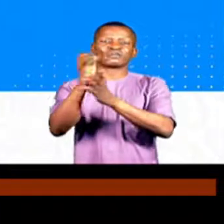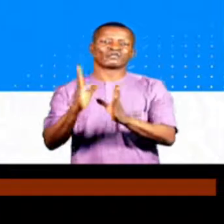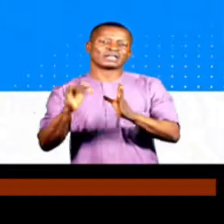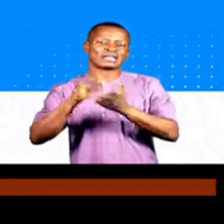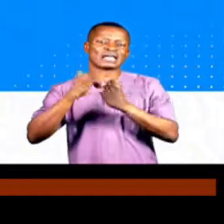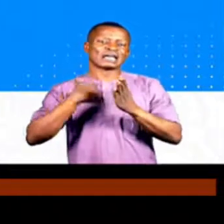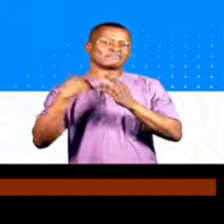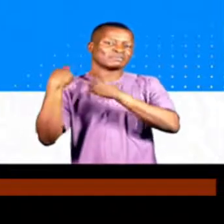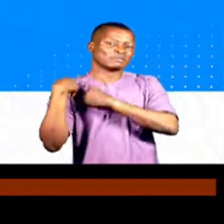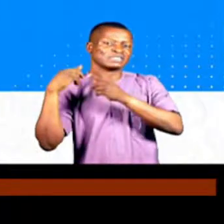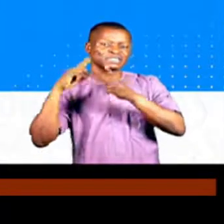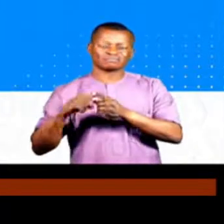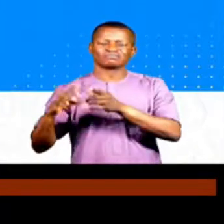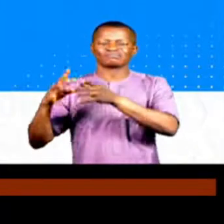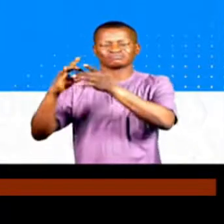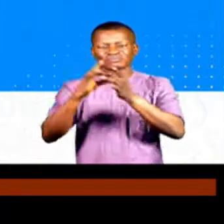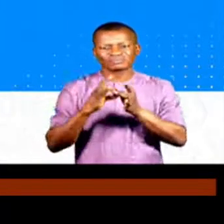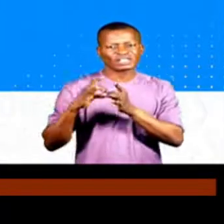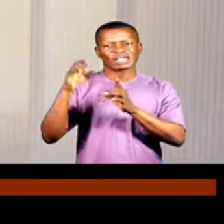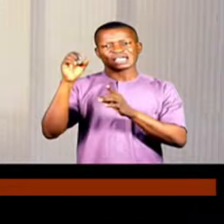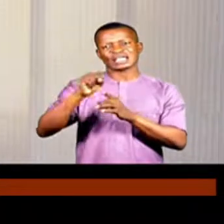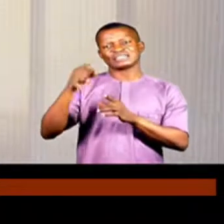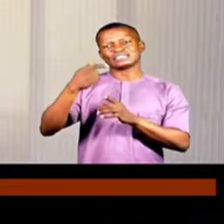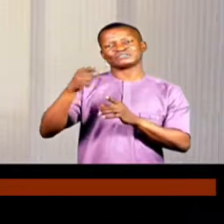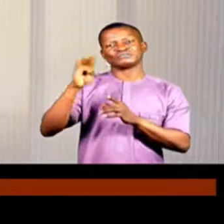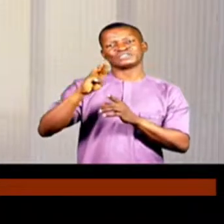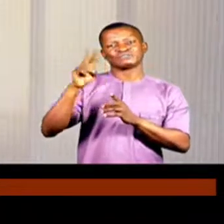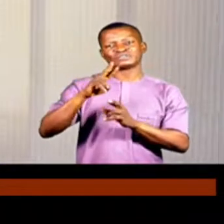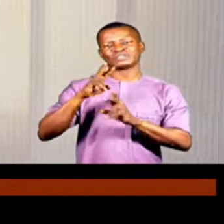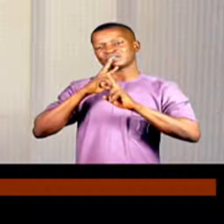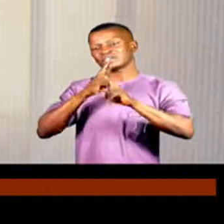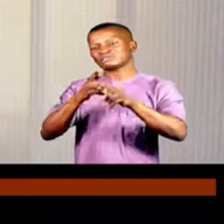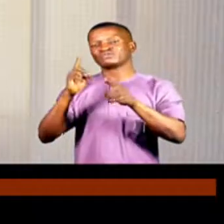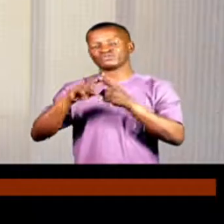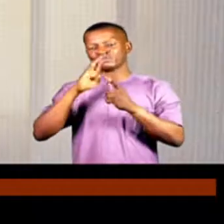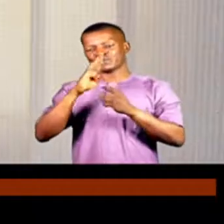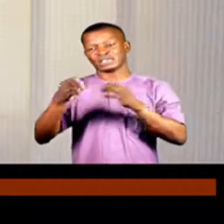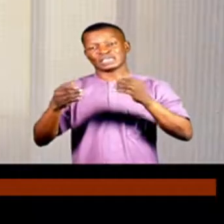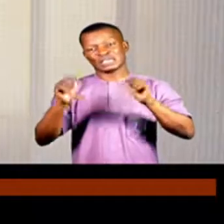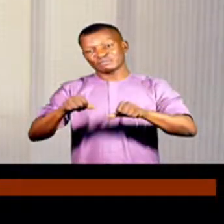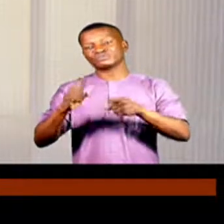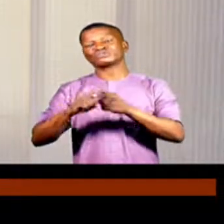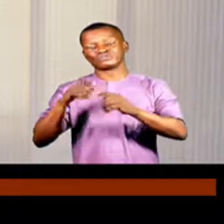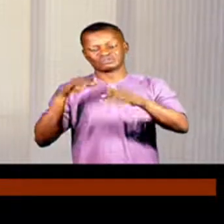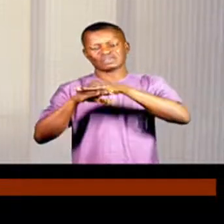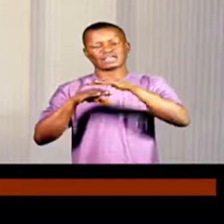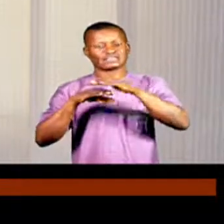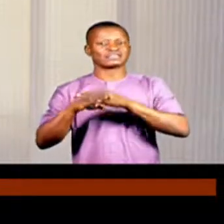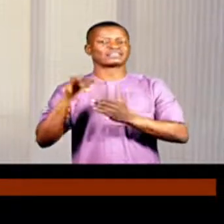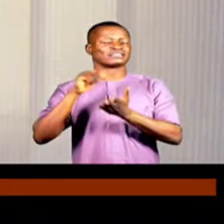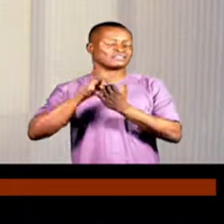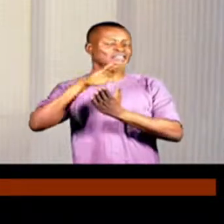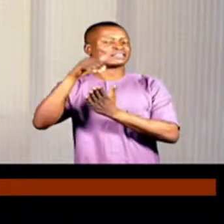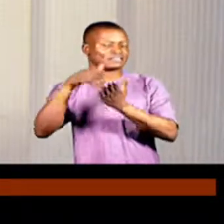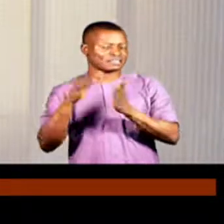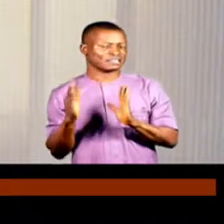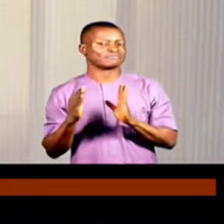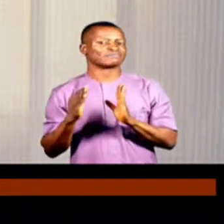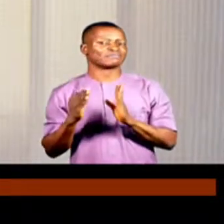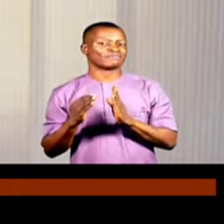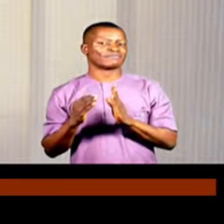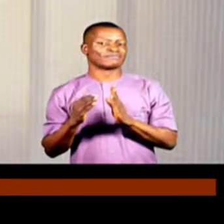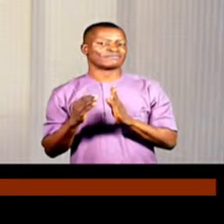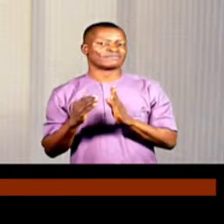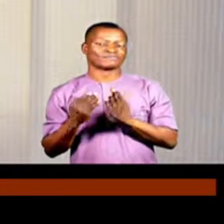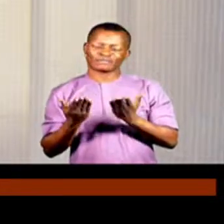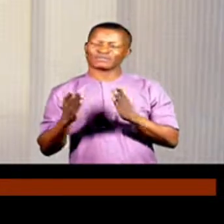who also have a role to play in coordinating SGBV response to also be able to access the center,